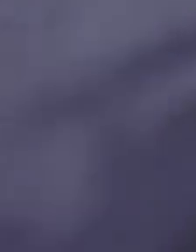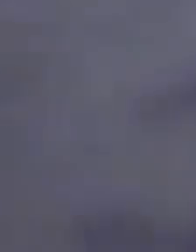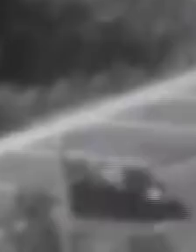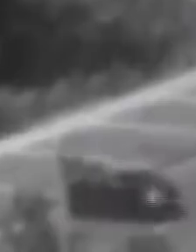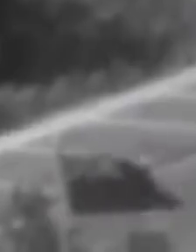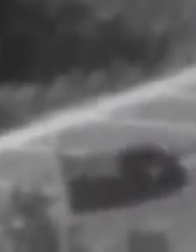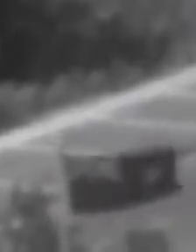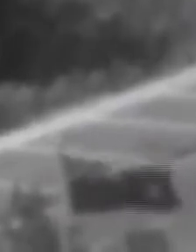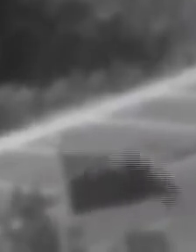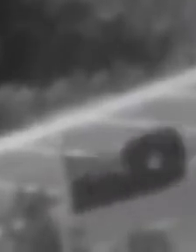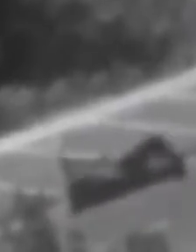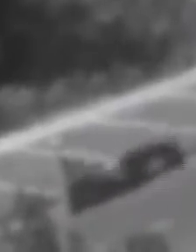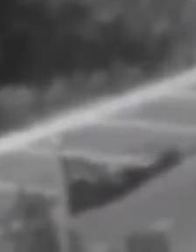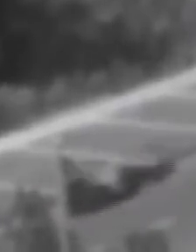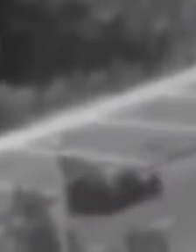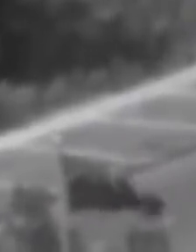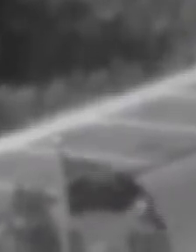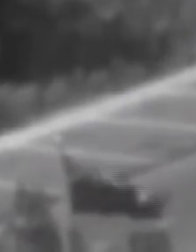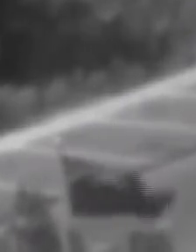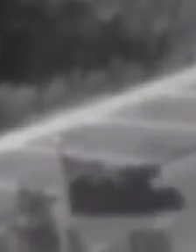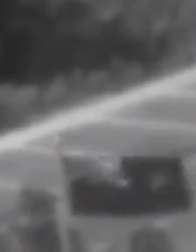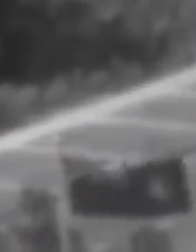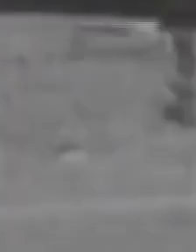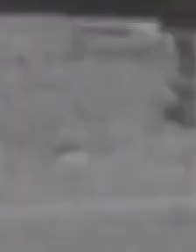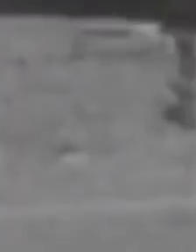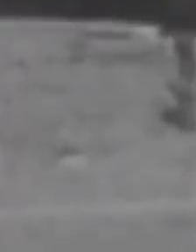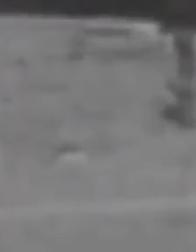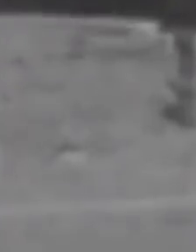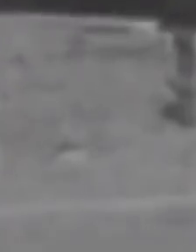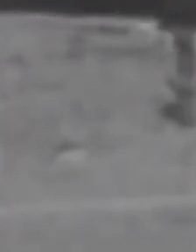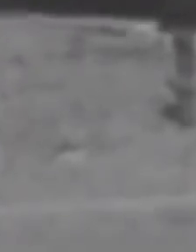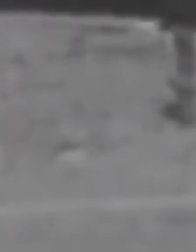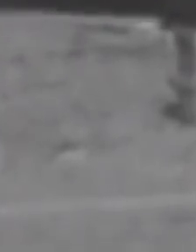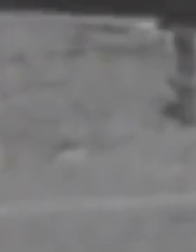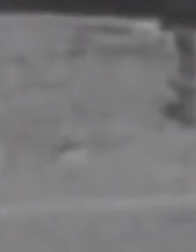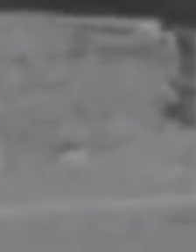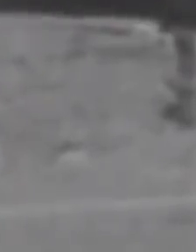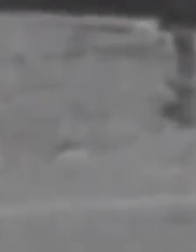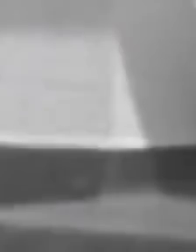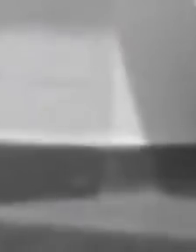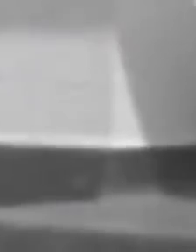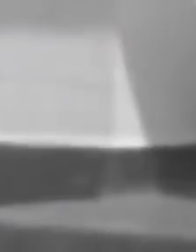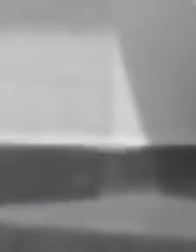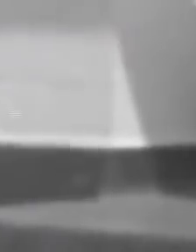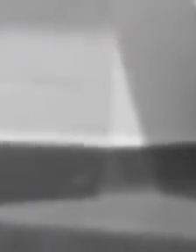I was in Belmont with my family. That's where I was born.